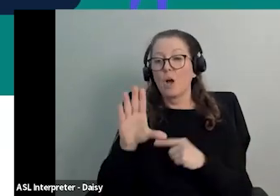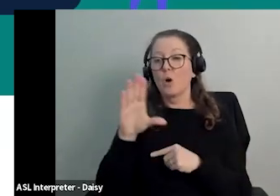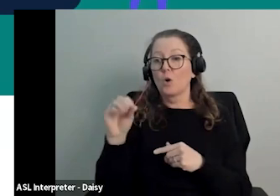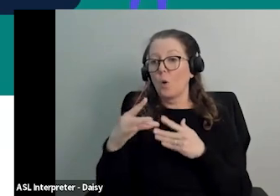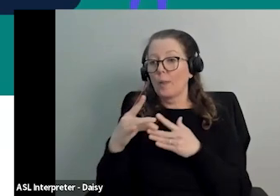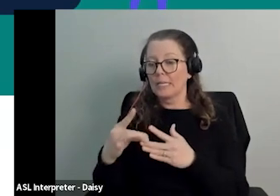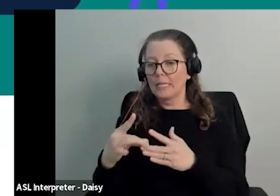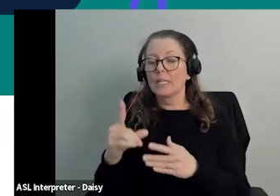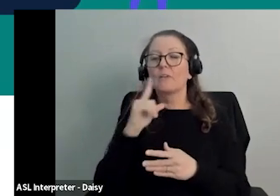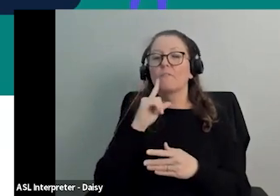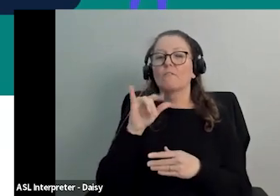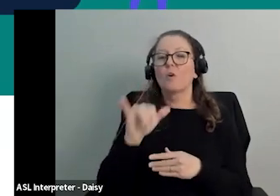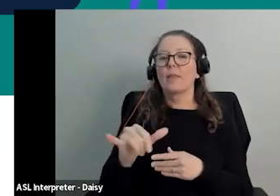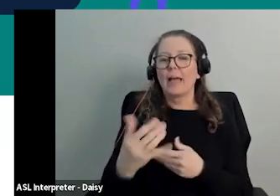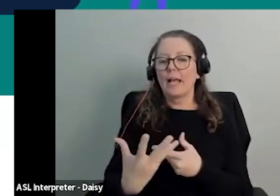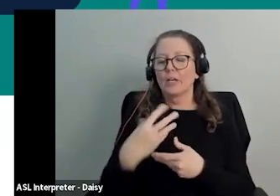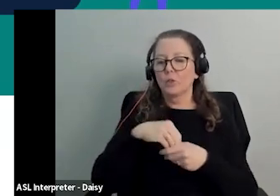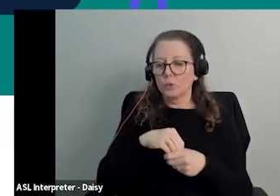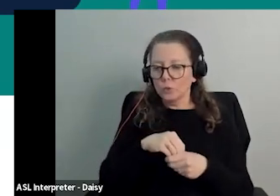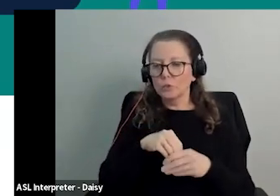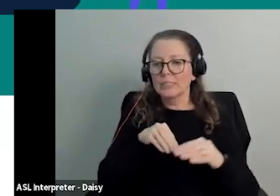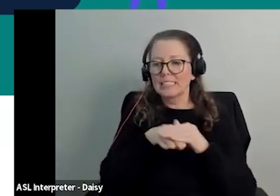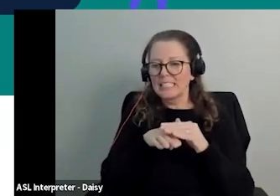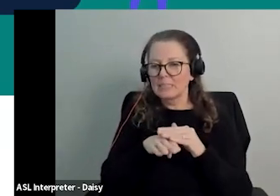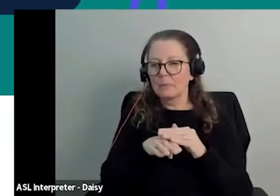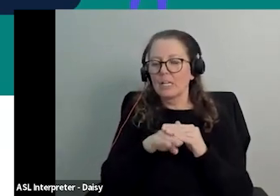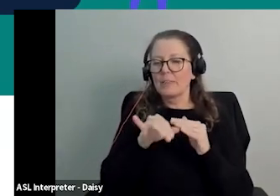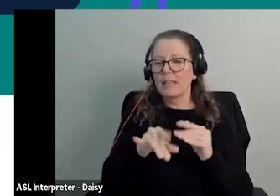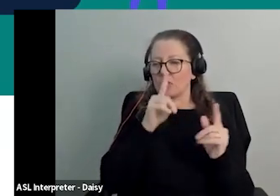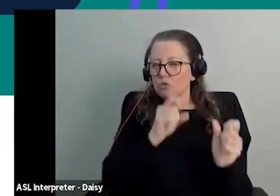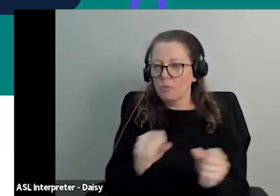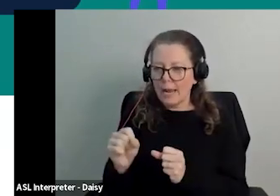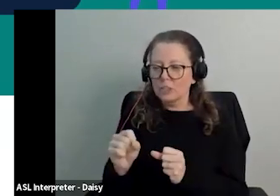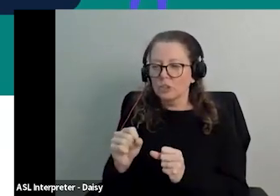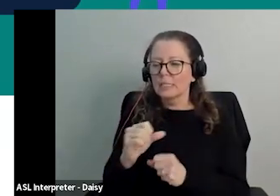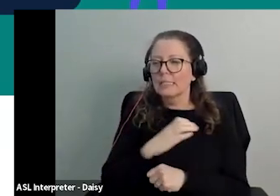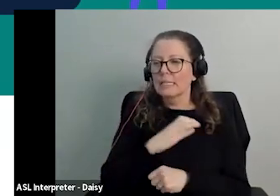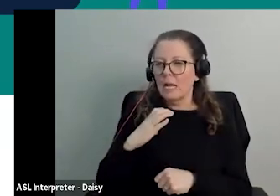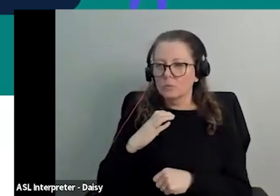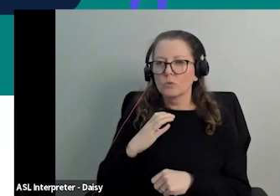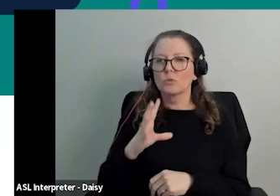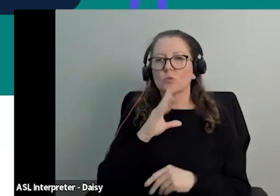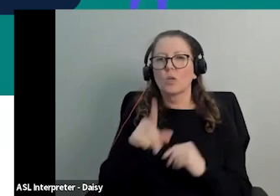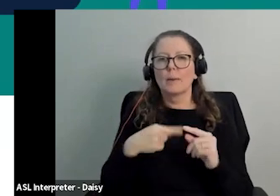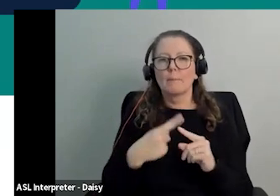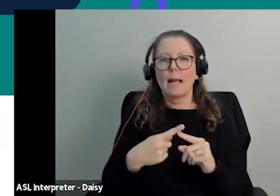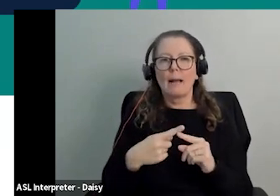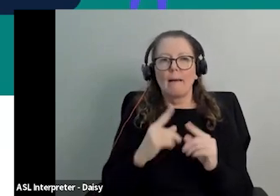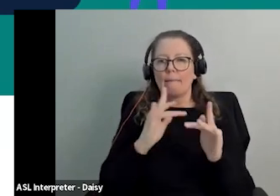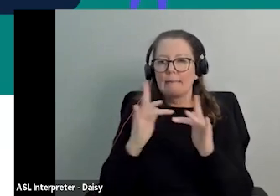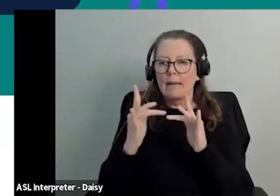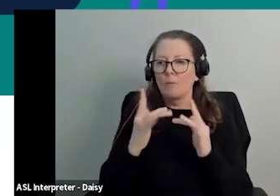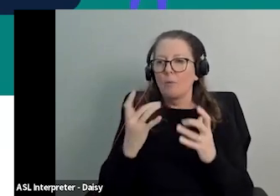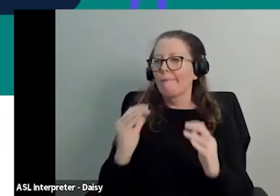Inclusion Strategy Council, and this is an internally facing organization at Merck where we're looking